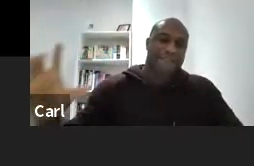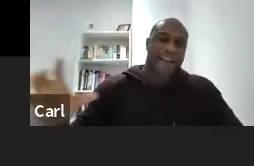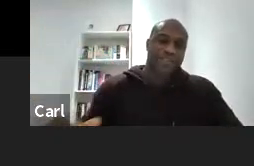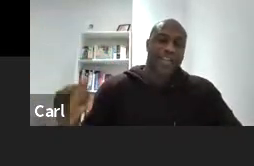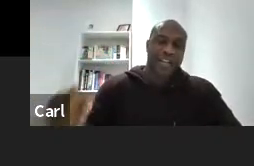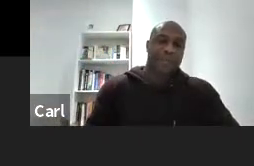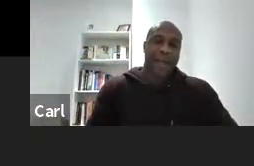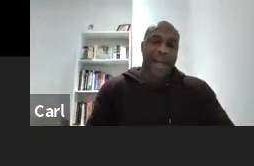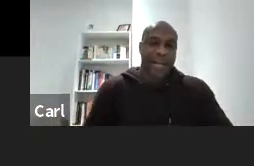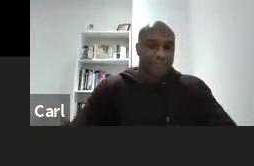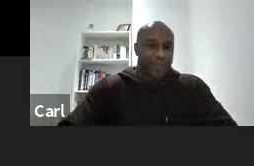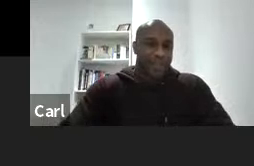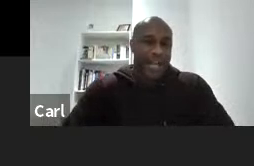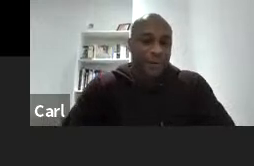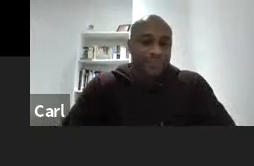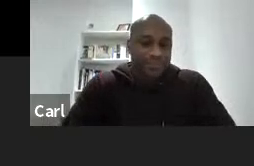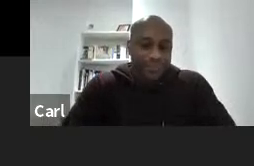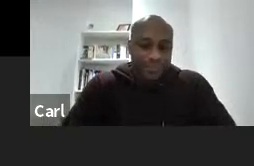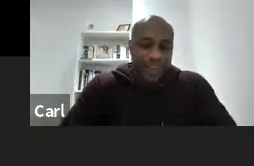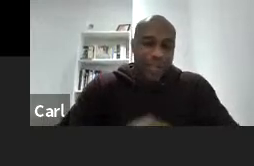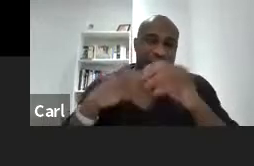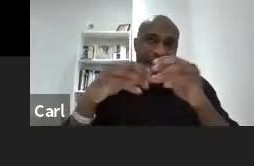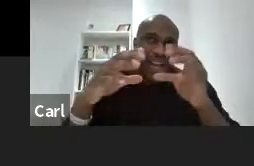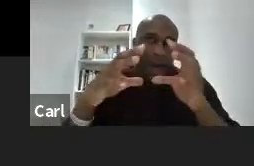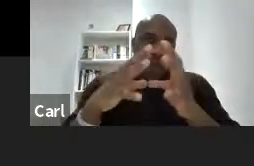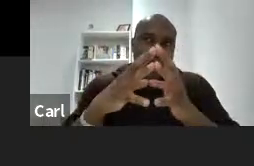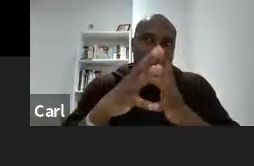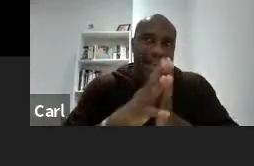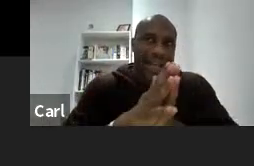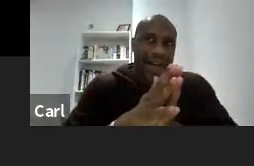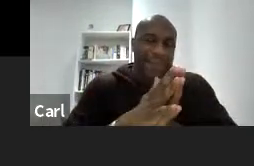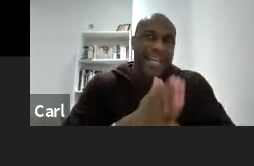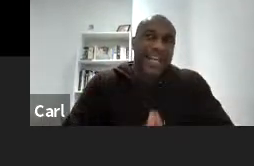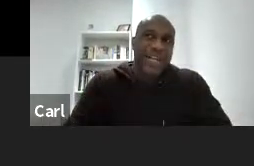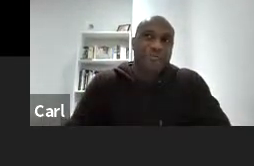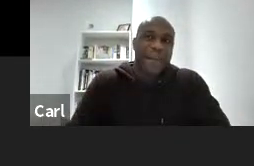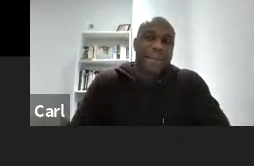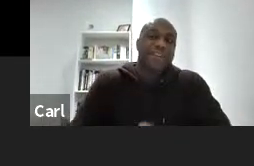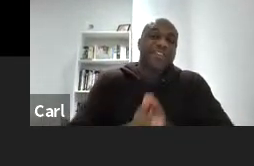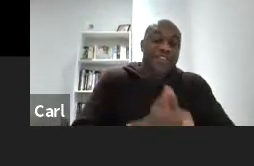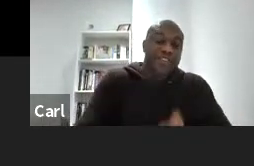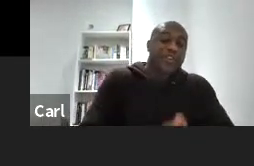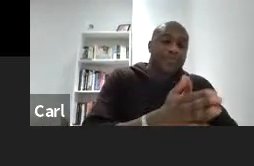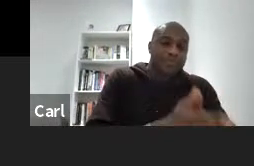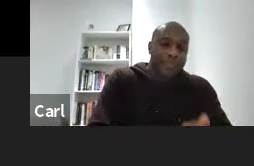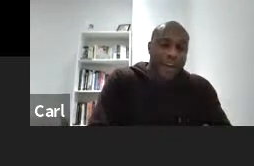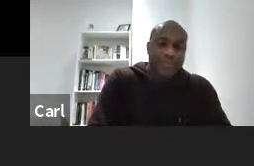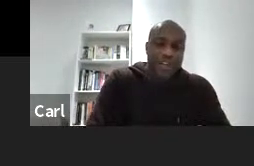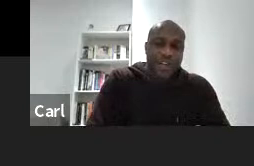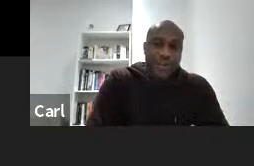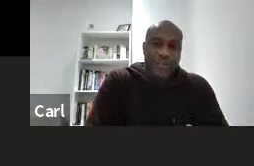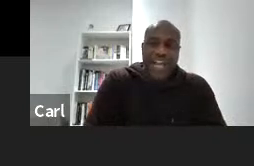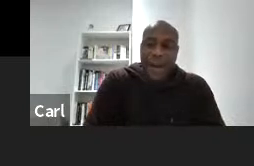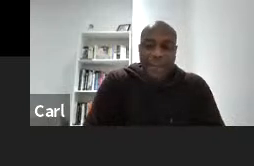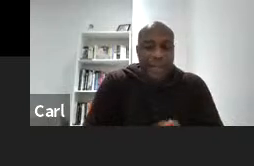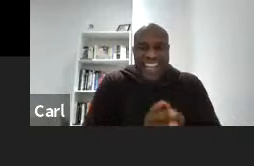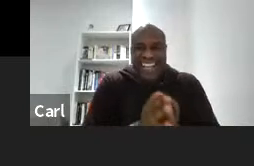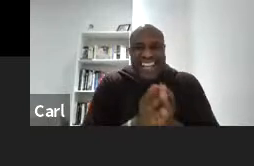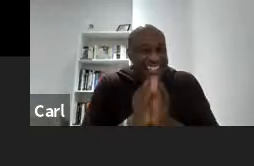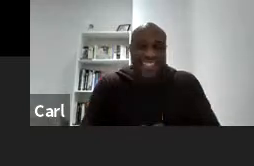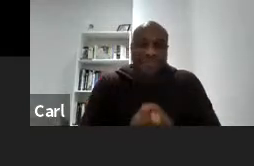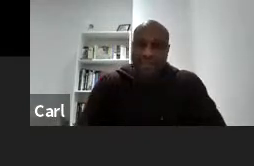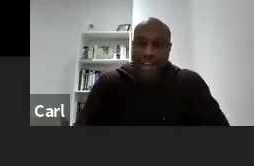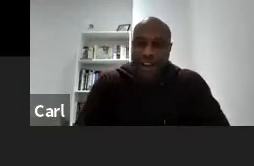card manufacturer in Japan. Now, they were taken over by the son of the founder, whose name I'm